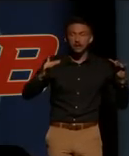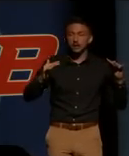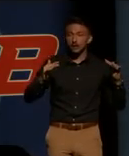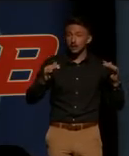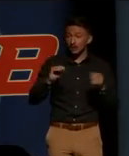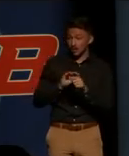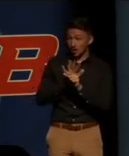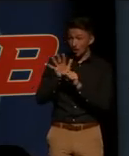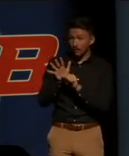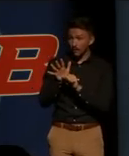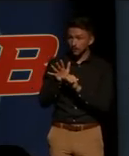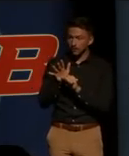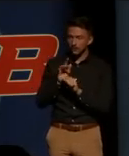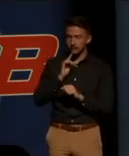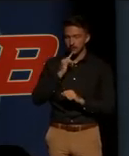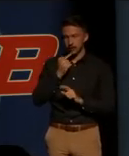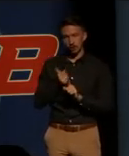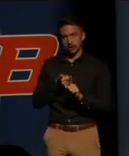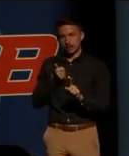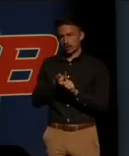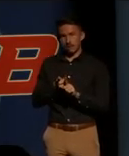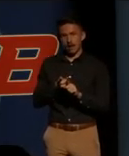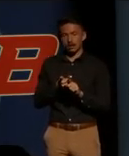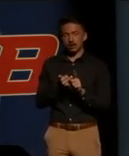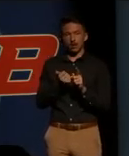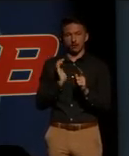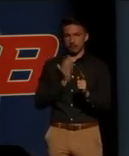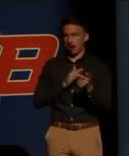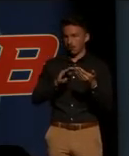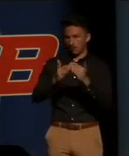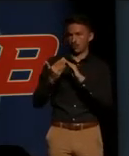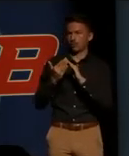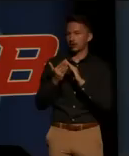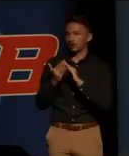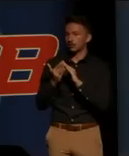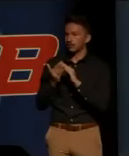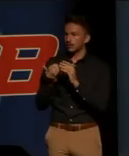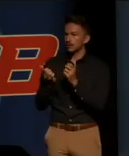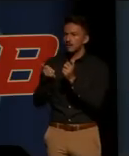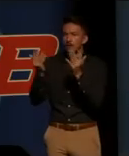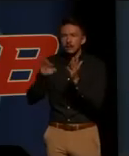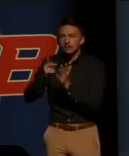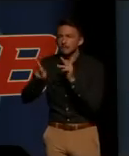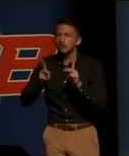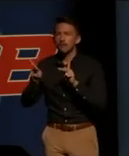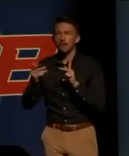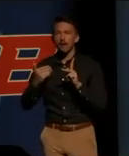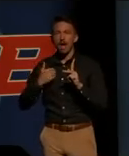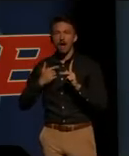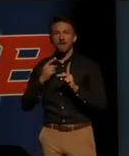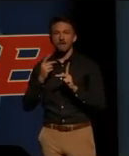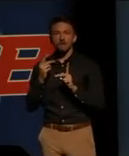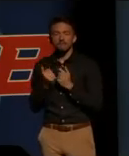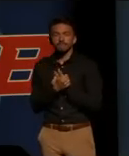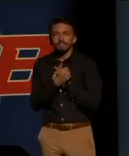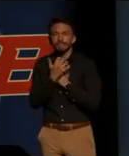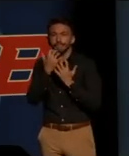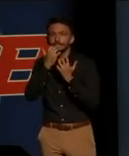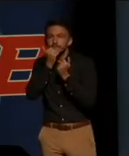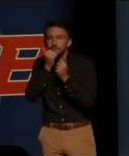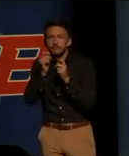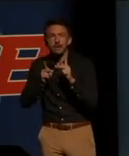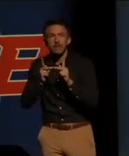toll on all of our communities. Some of us have lost loved ones. And the political